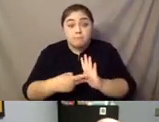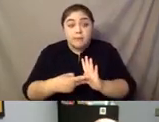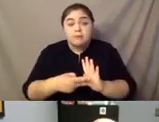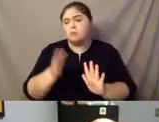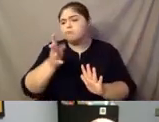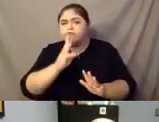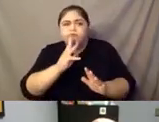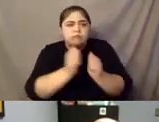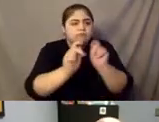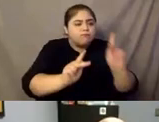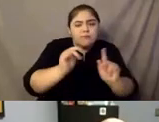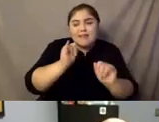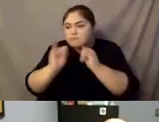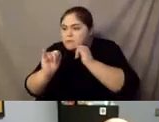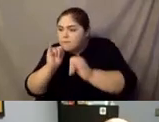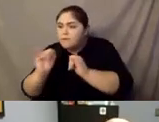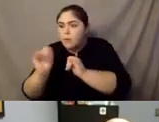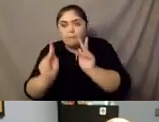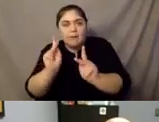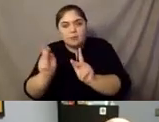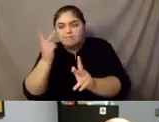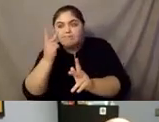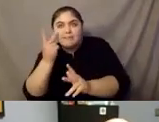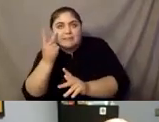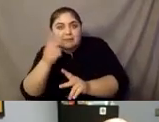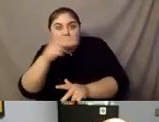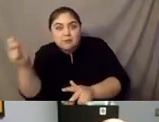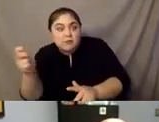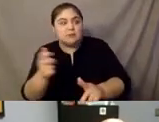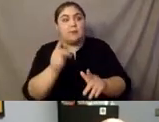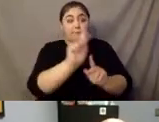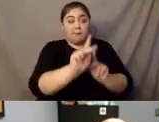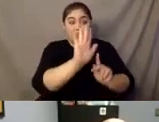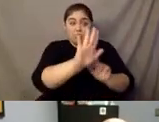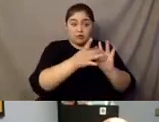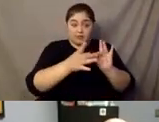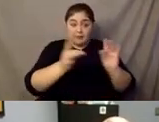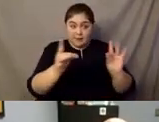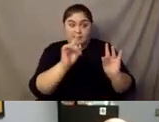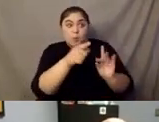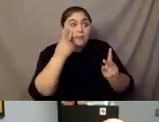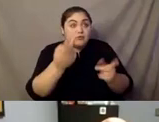people, we interview witnesses, so people's statements, what they actually saw happen, that is evidence.